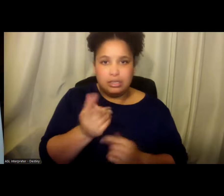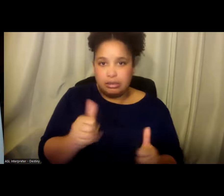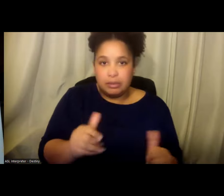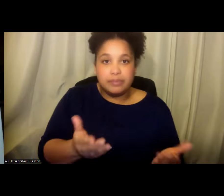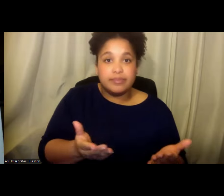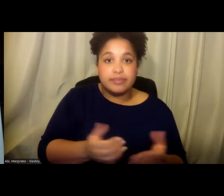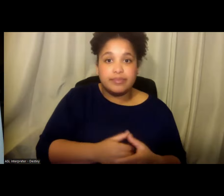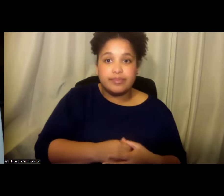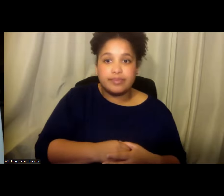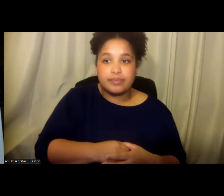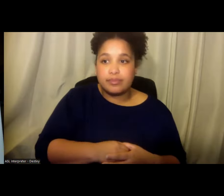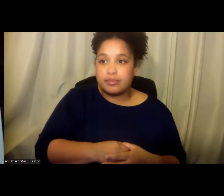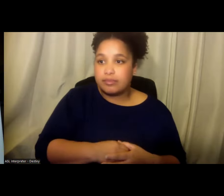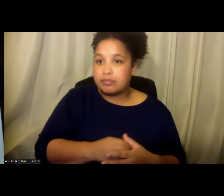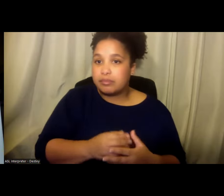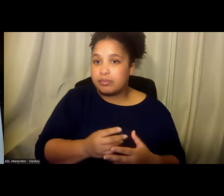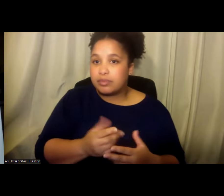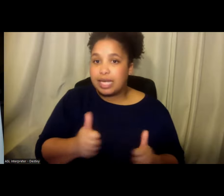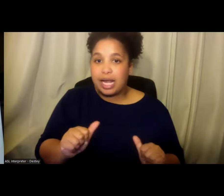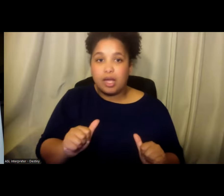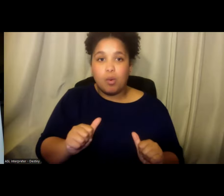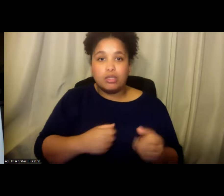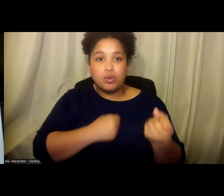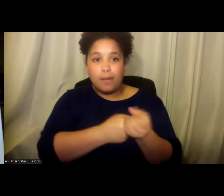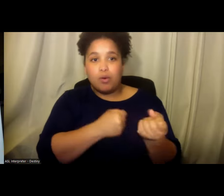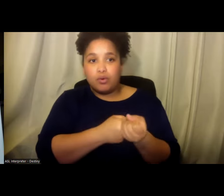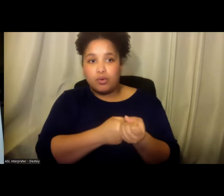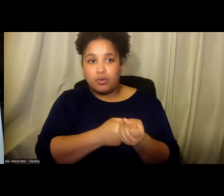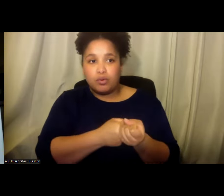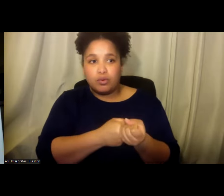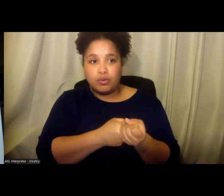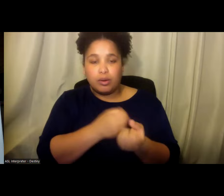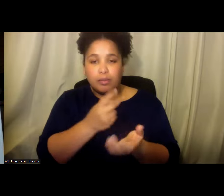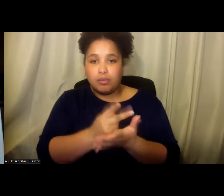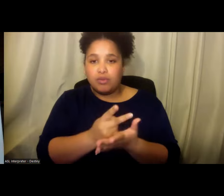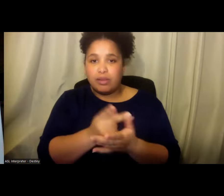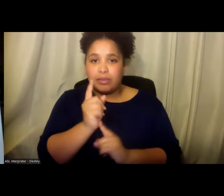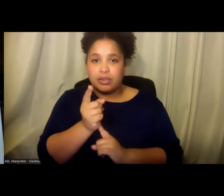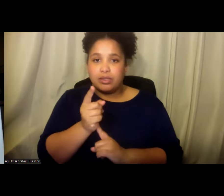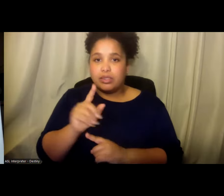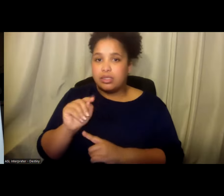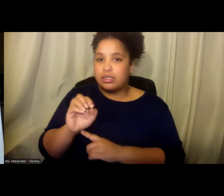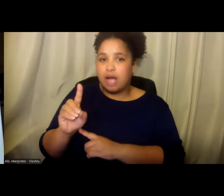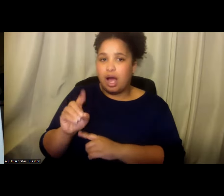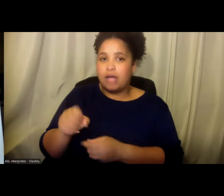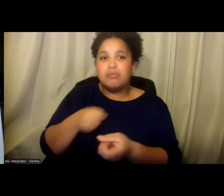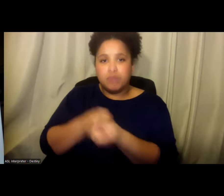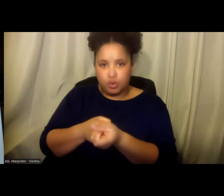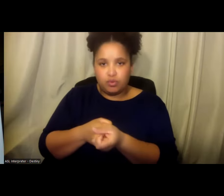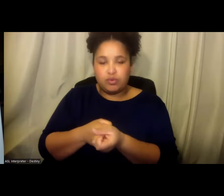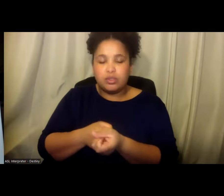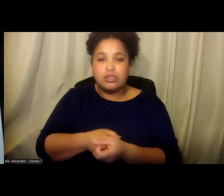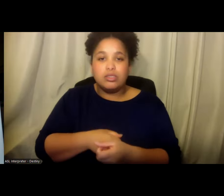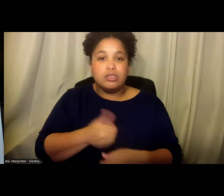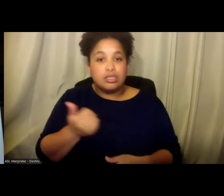I'm not seeing any. Would anyone like to make a motion to approve the minutes? So moved, Todd. Thank you, Todd.